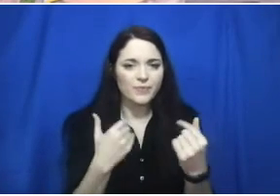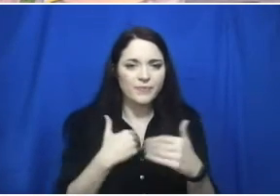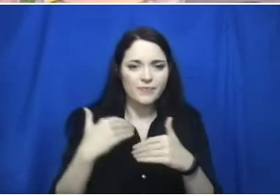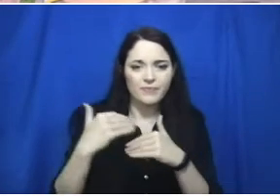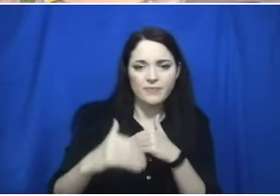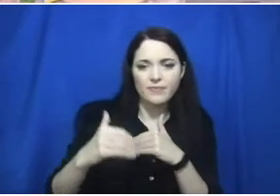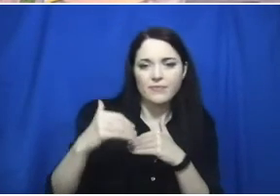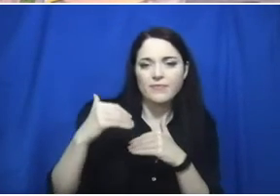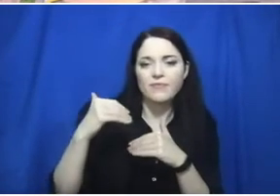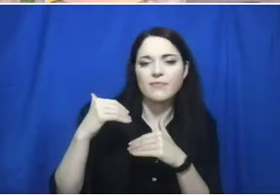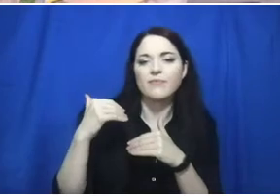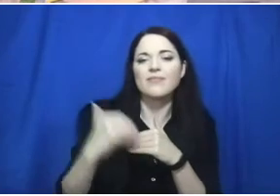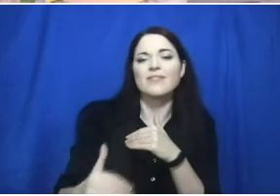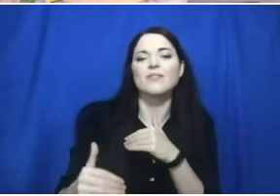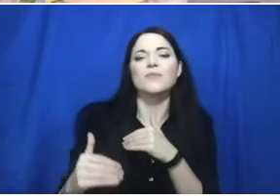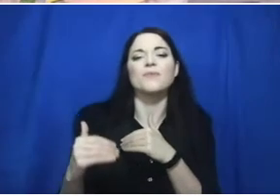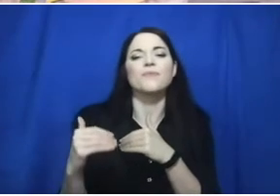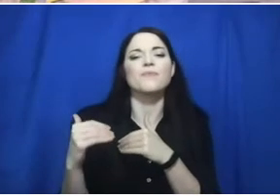bread.